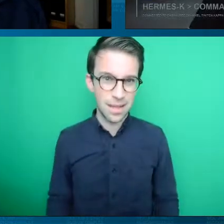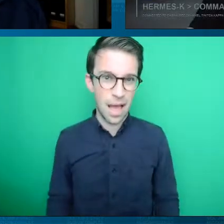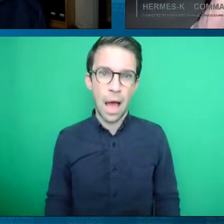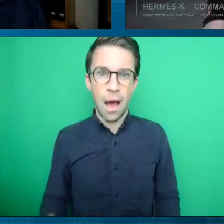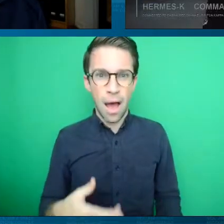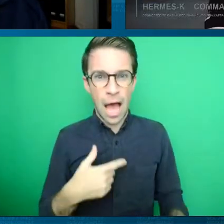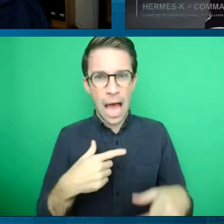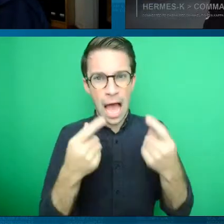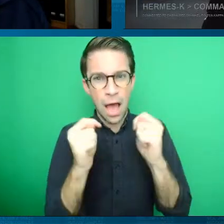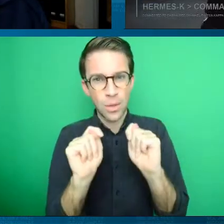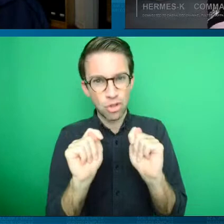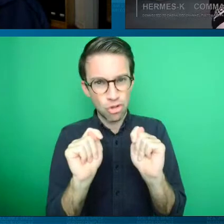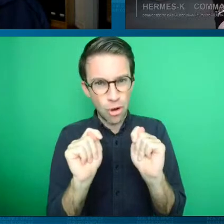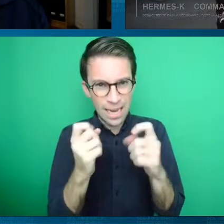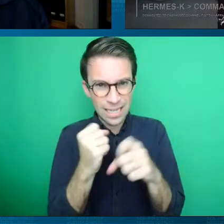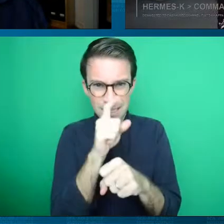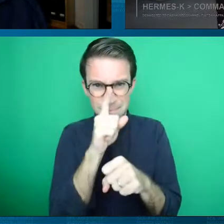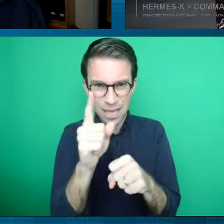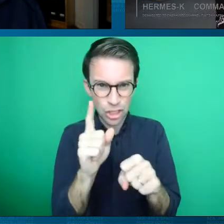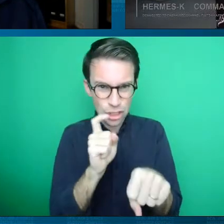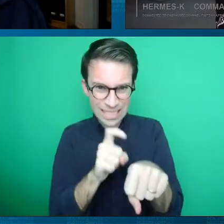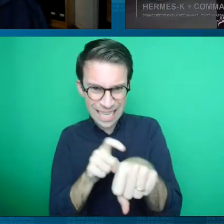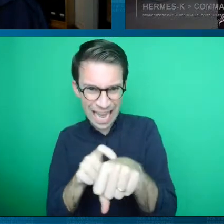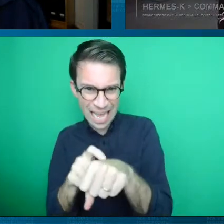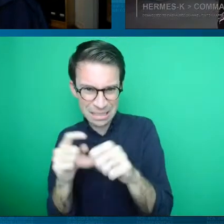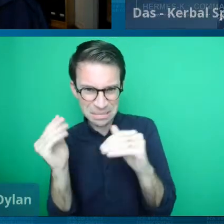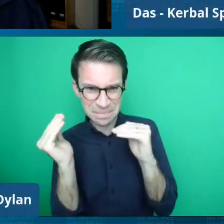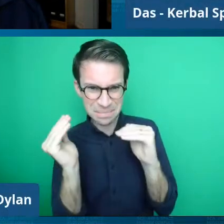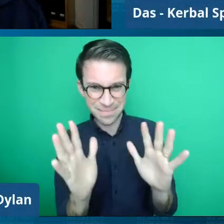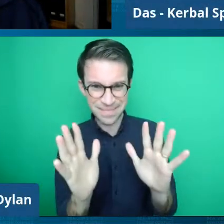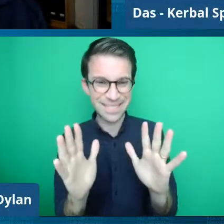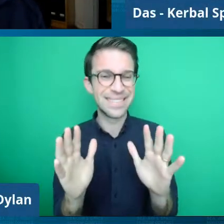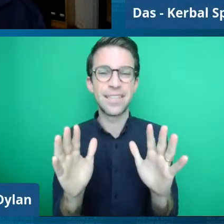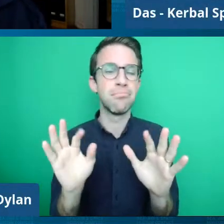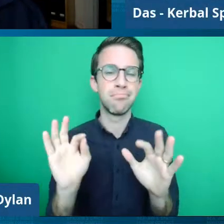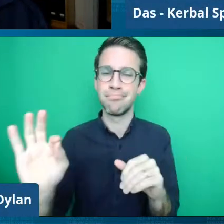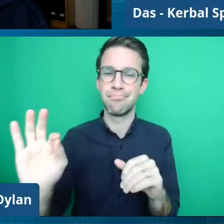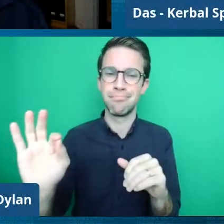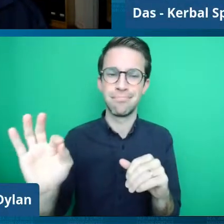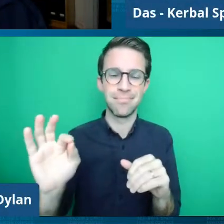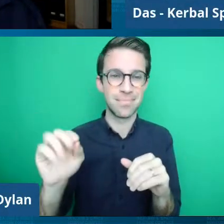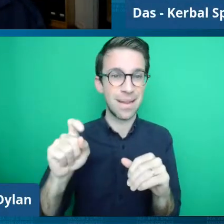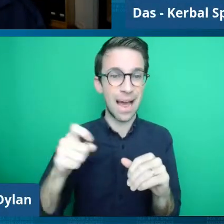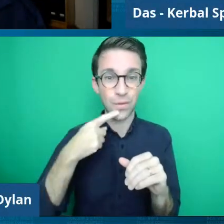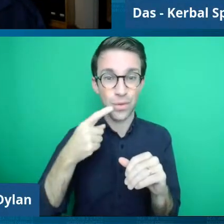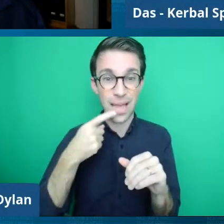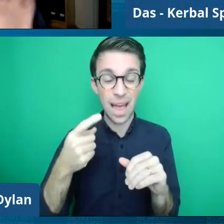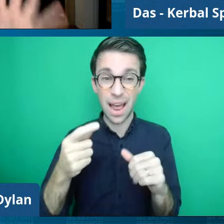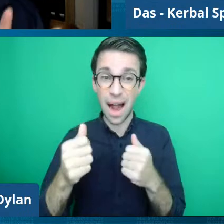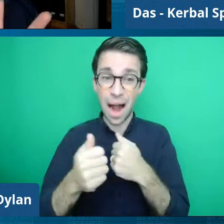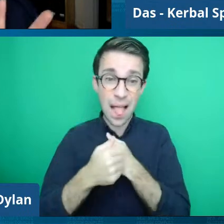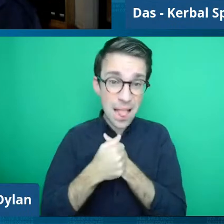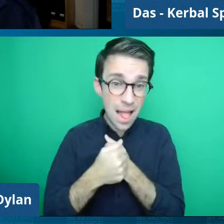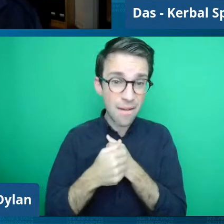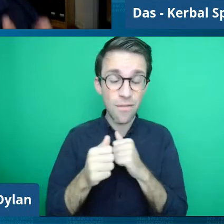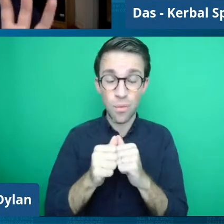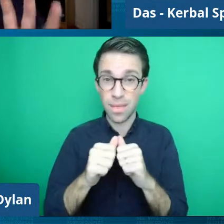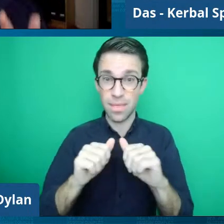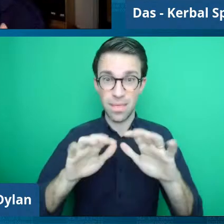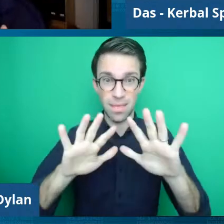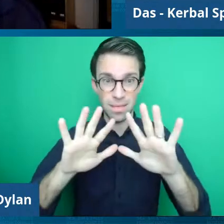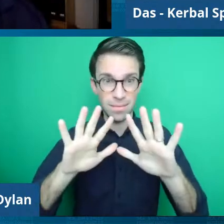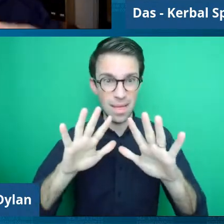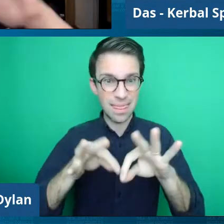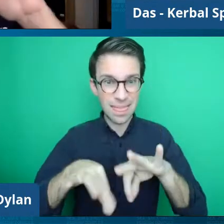trying so hard to get it right in the time frame. Oh, no, you're totally good. And, I have to say, I love how with all of these, important parts of